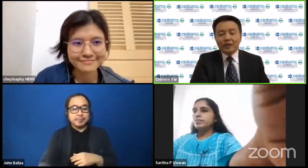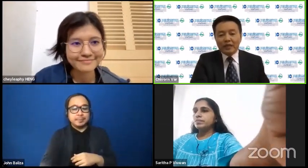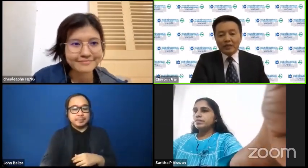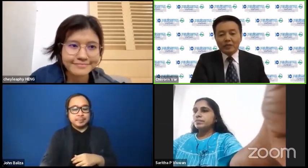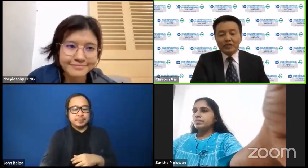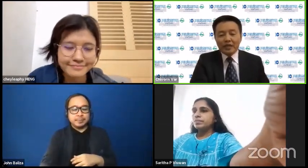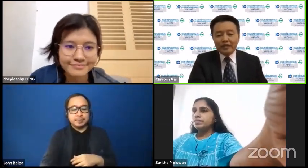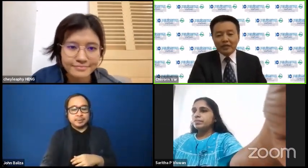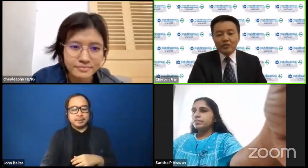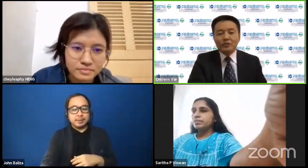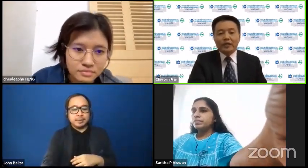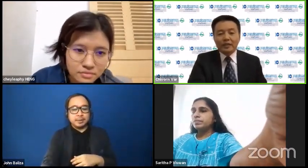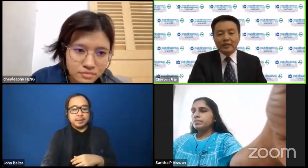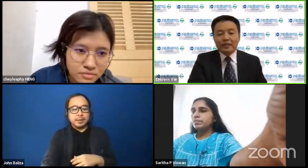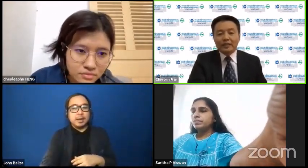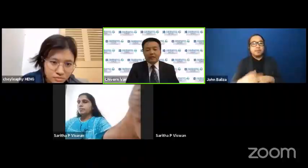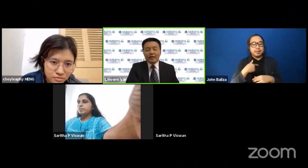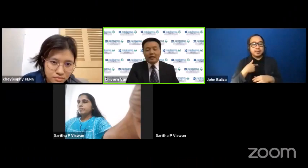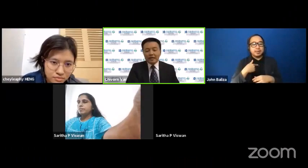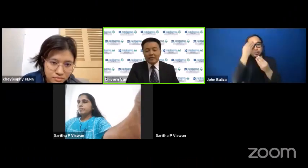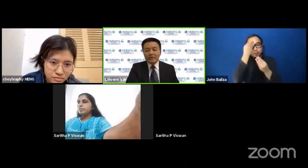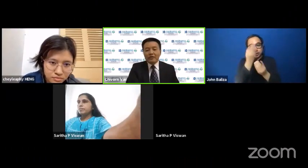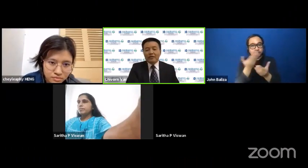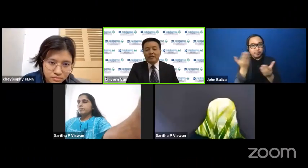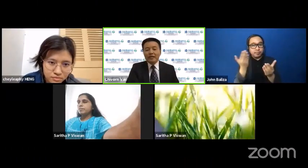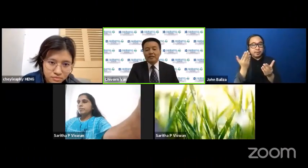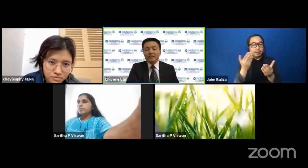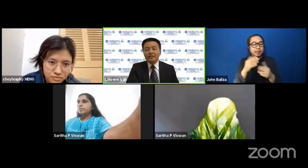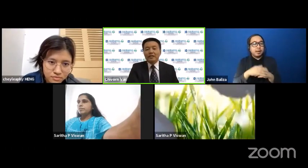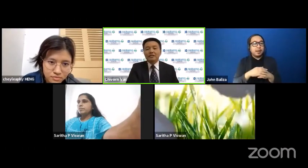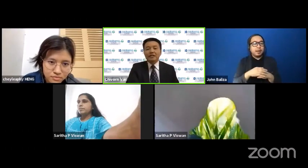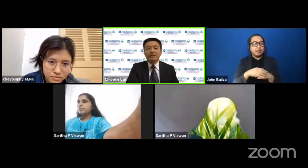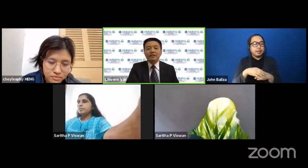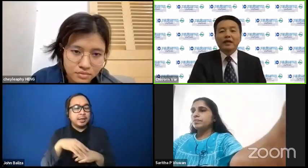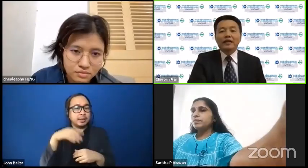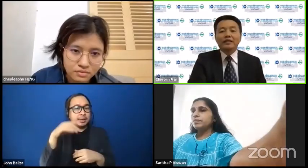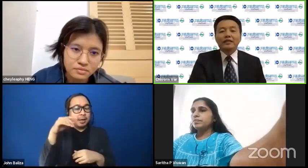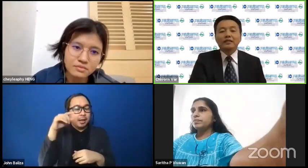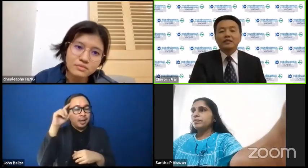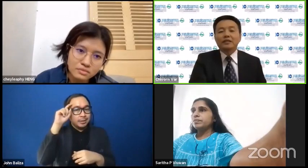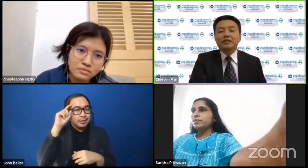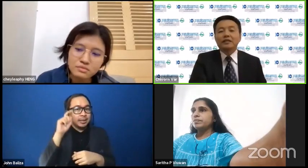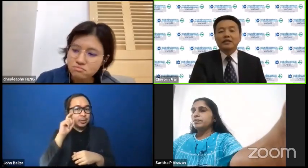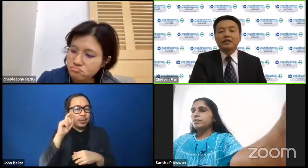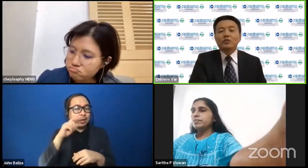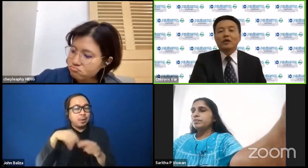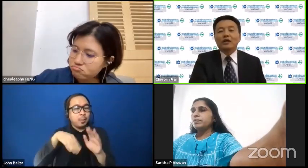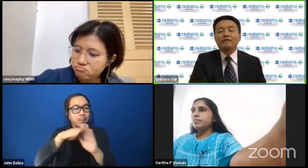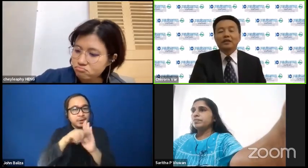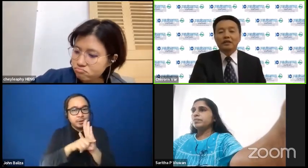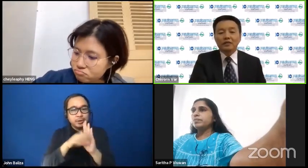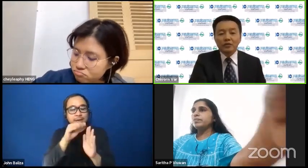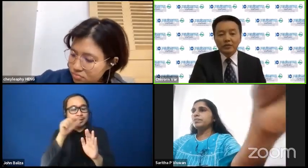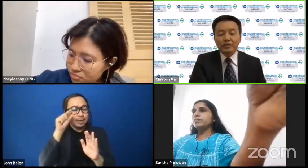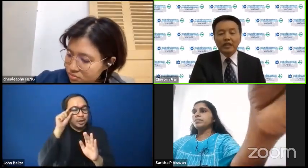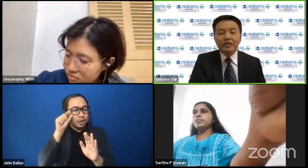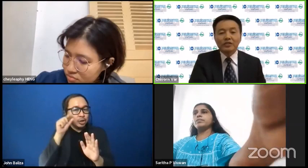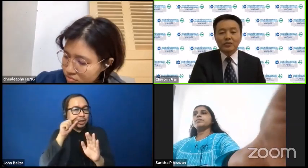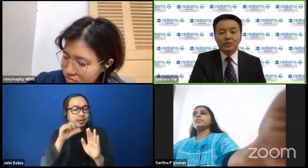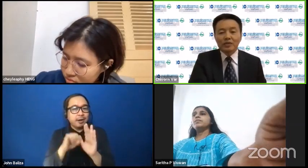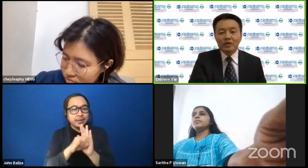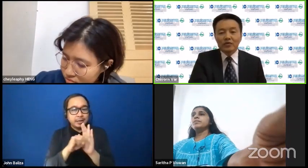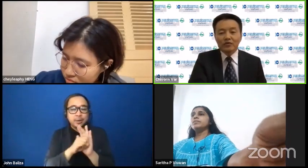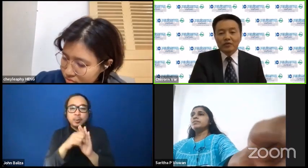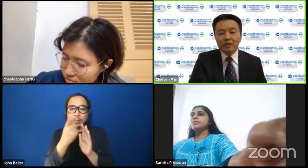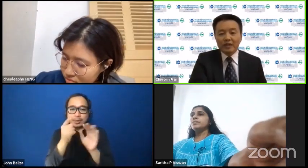I would like to share with you that sexual orientations and gender identity is one of the crucial